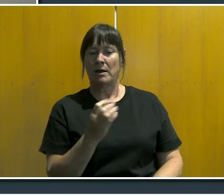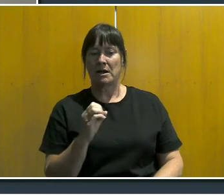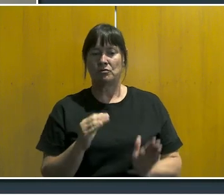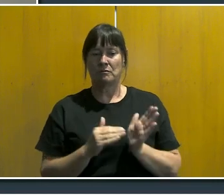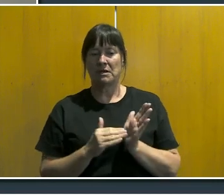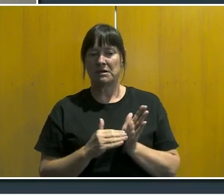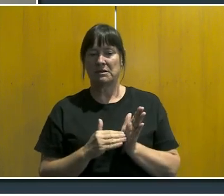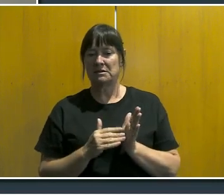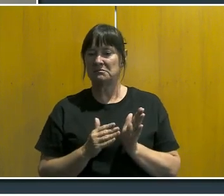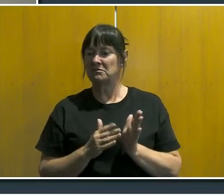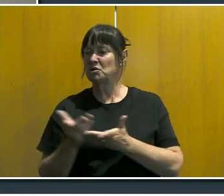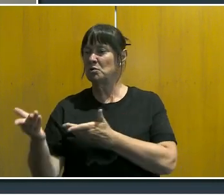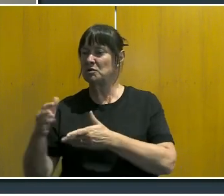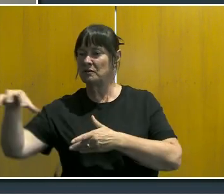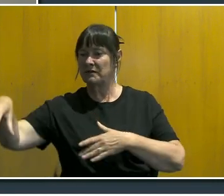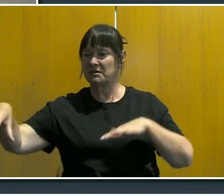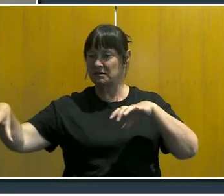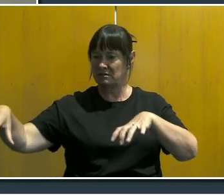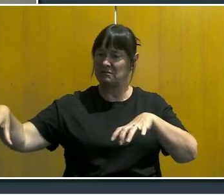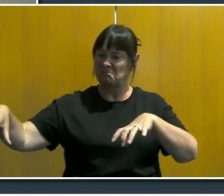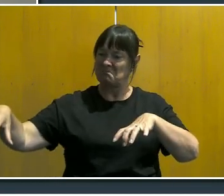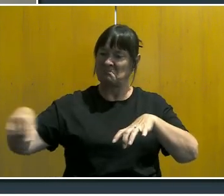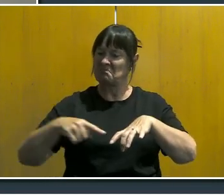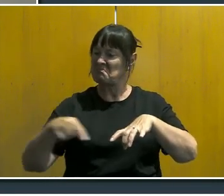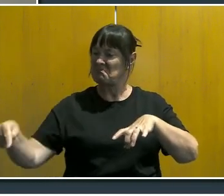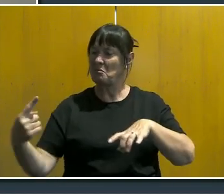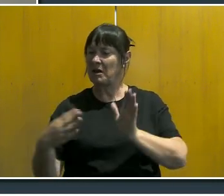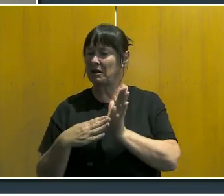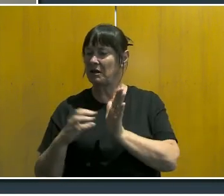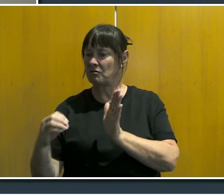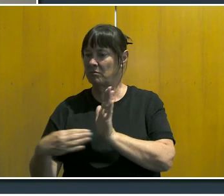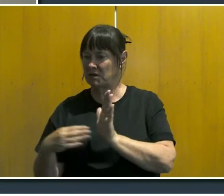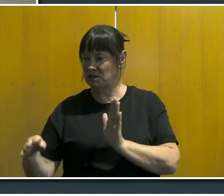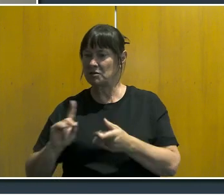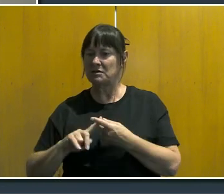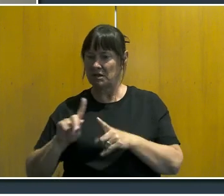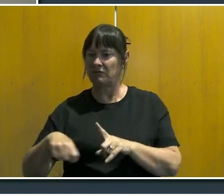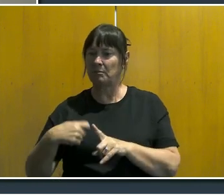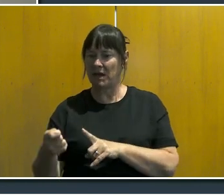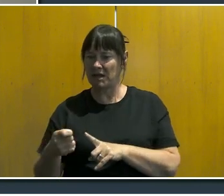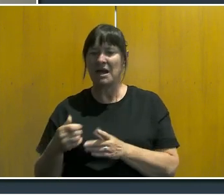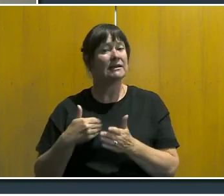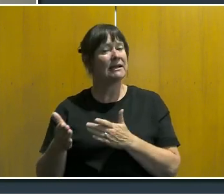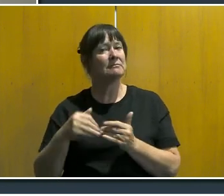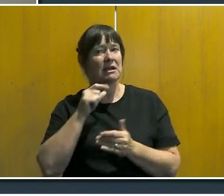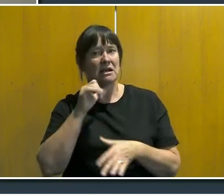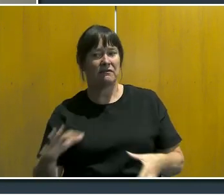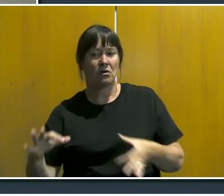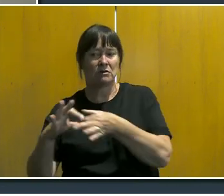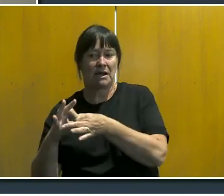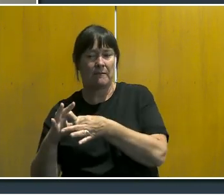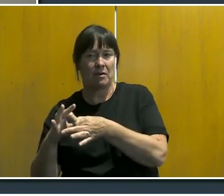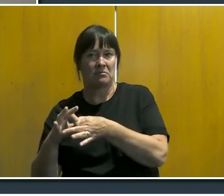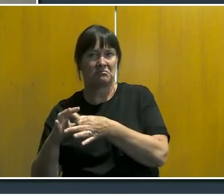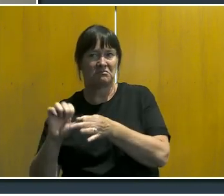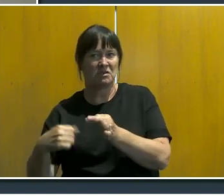particular service, then you will pay a percentage of it whether you are hooked up to that service or not. I don't know whether I live within 100